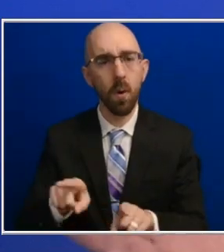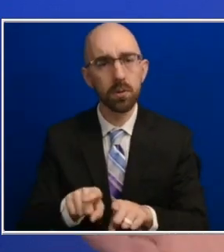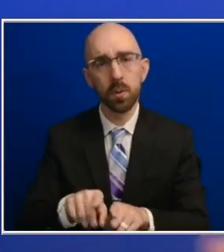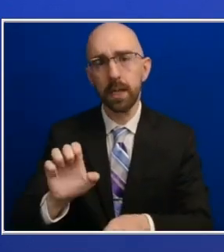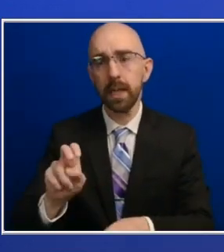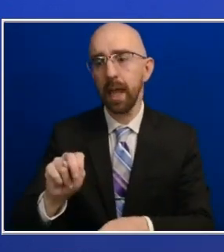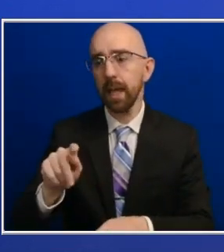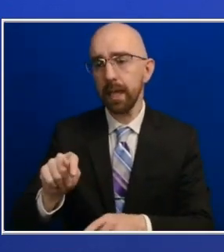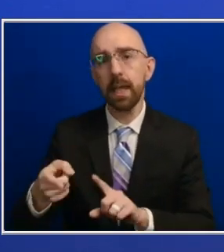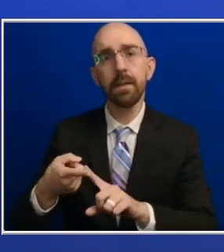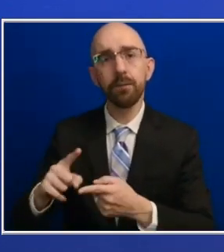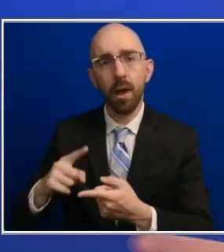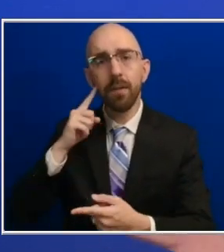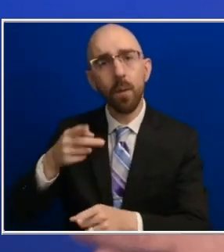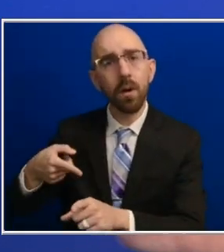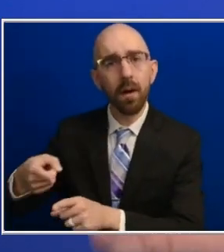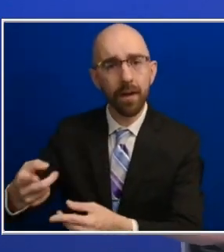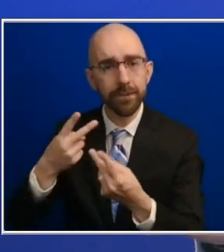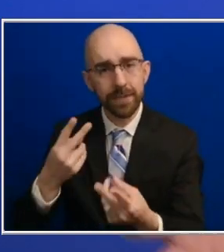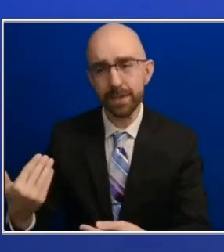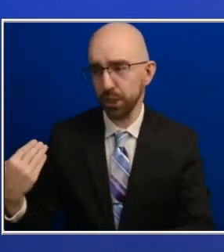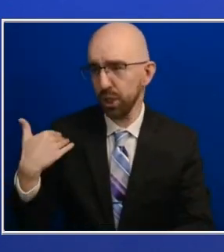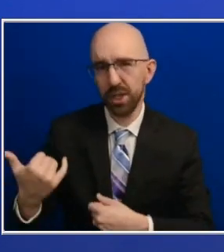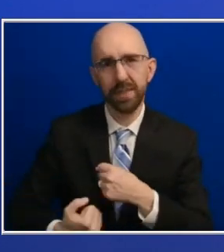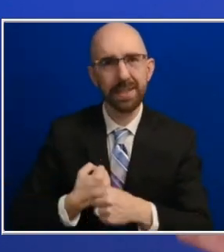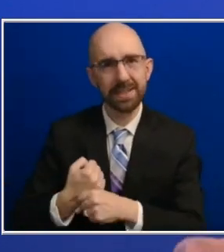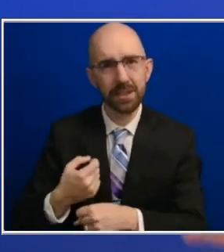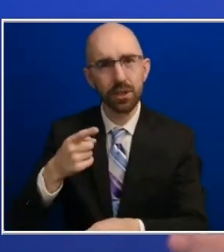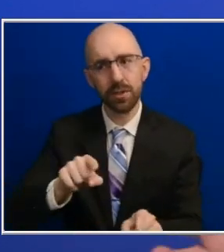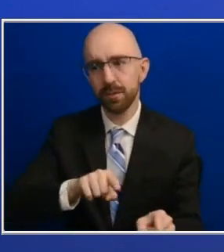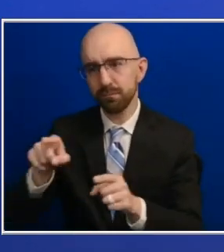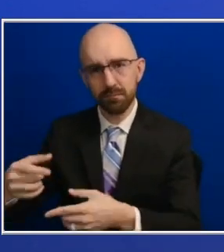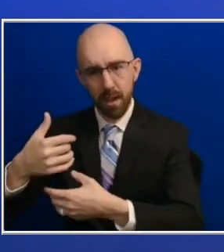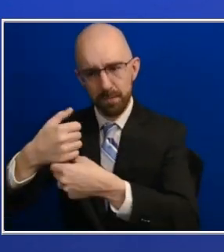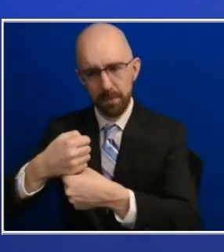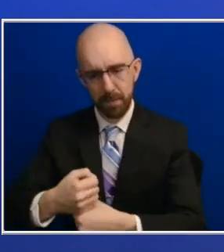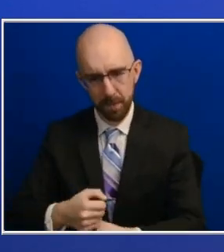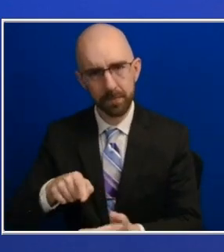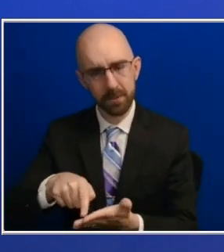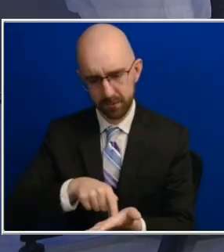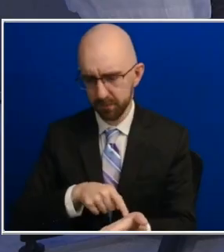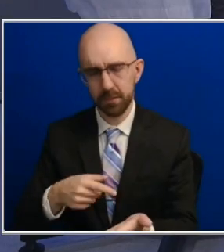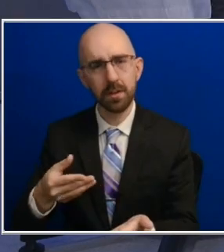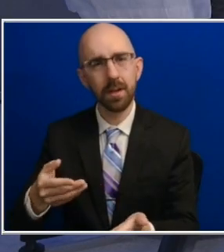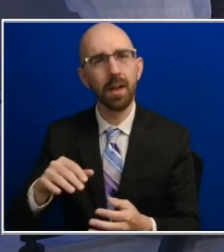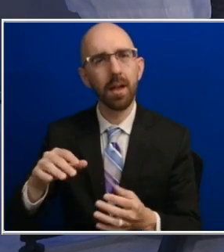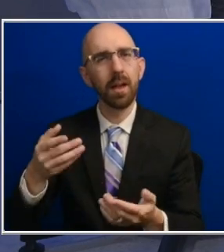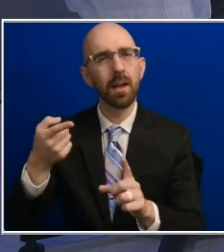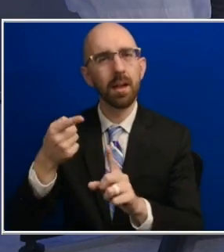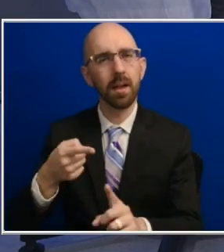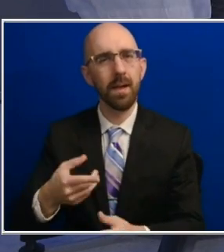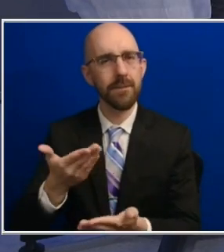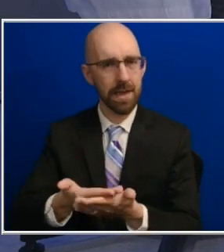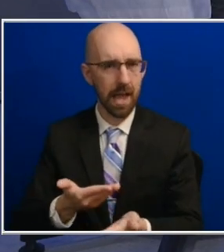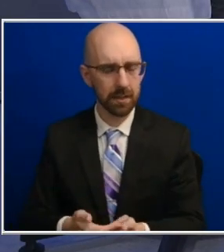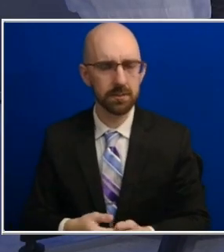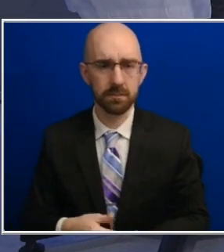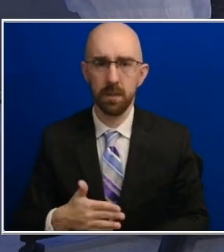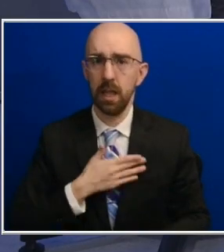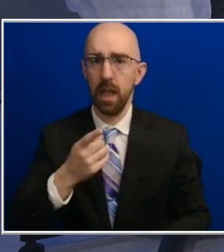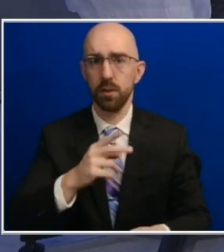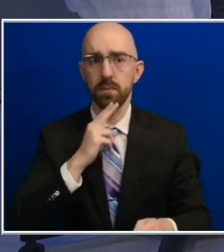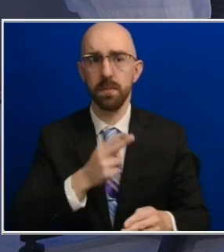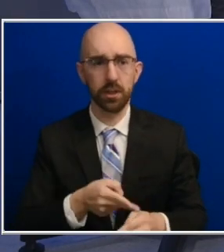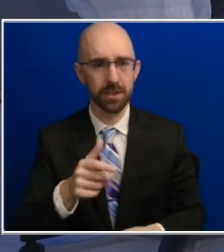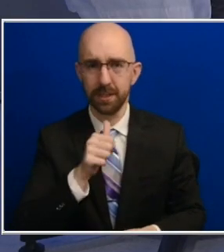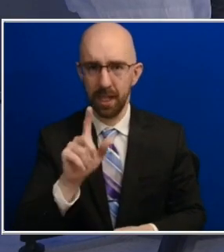specialty visit earlier this year, and it summarizes it together and gives me the important facts. Now, I'm glad you brought that up, because this is not just